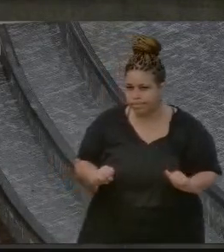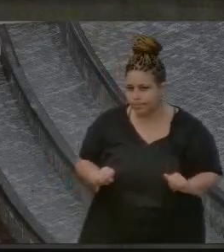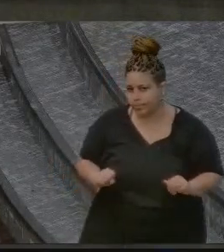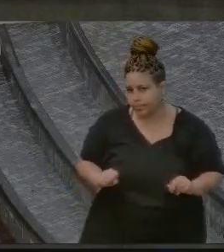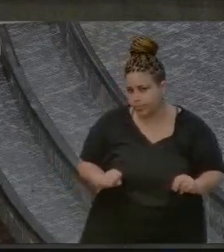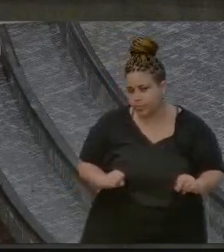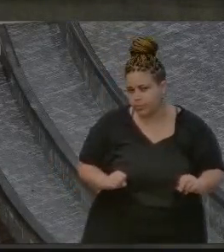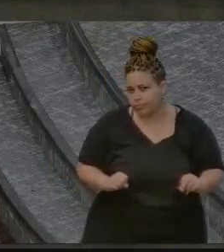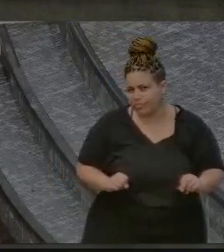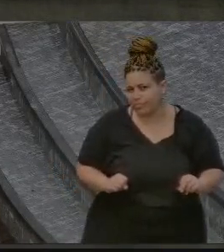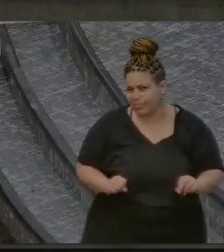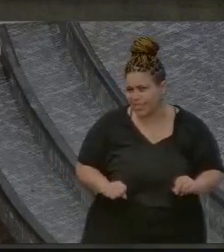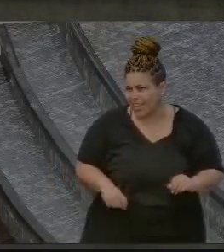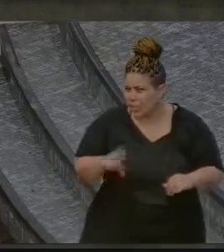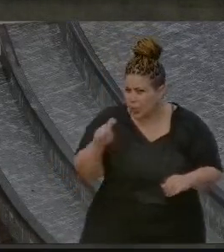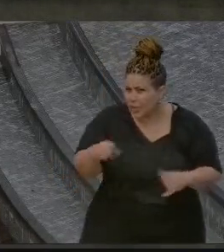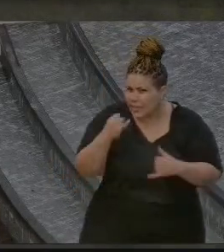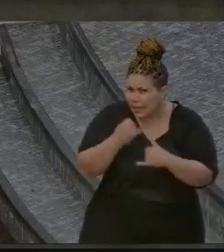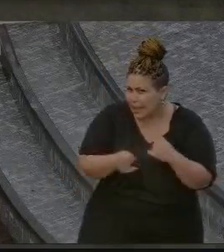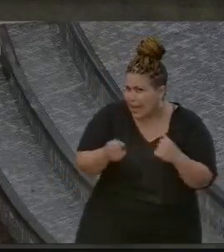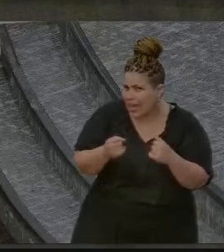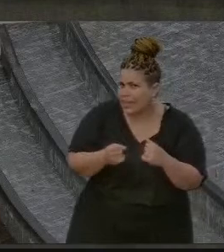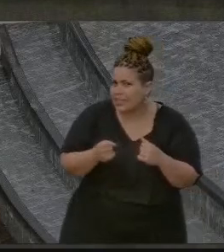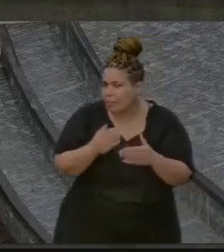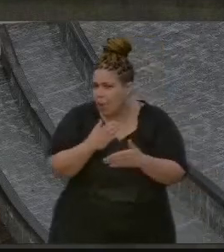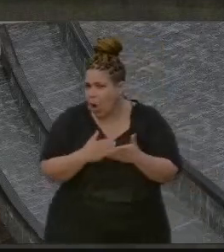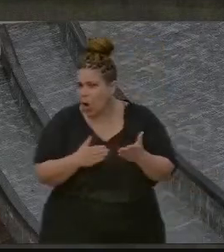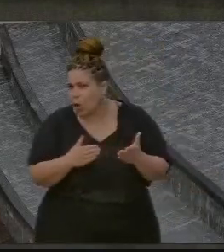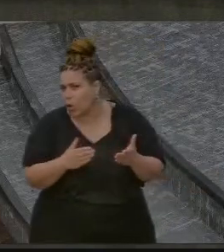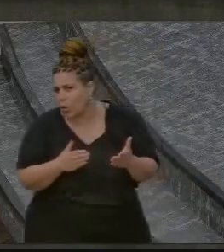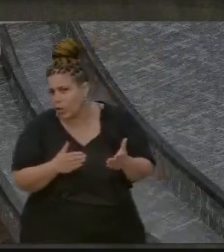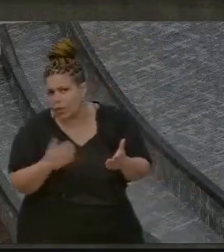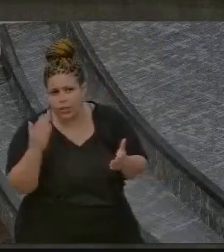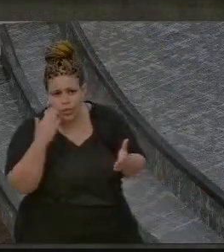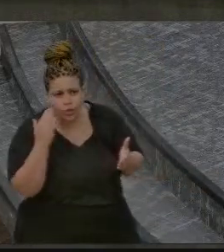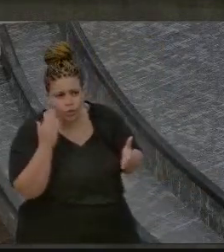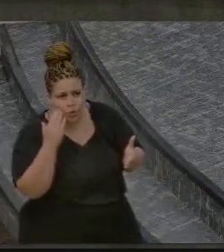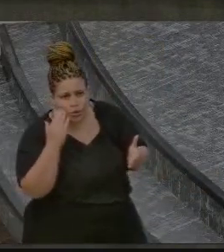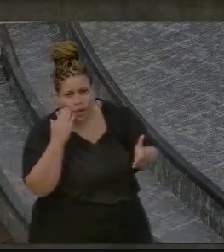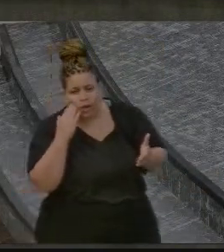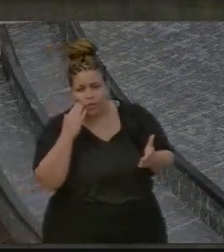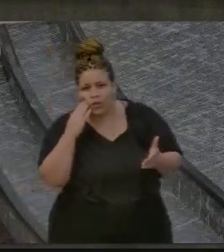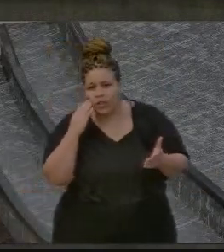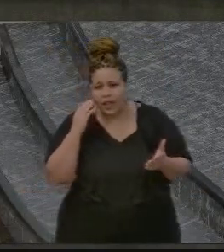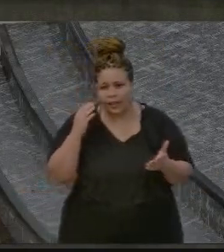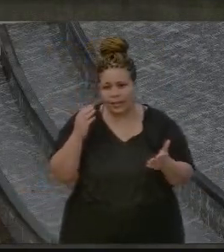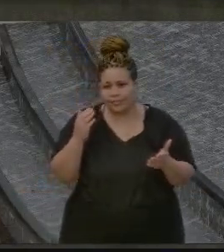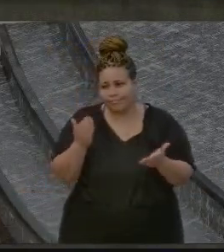we even need that last part, ascertaining whether or not supplemental materials, because it talks about